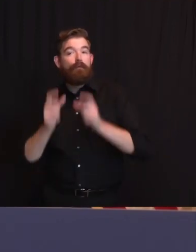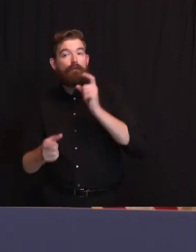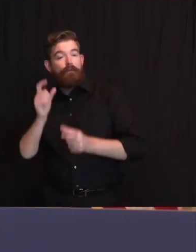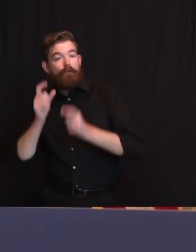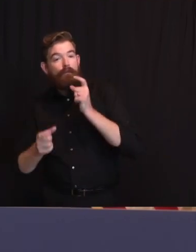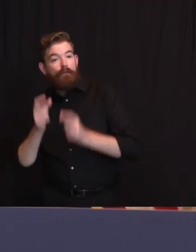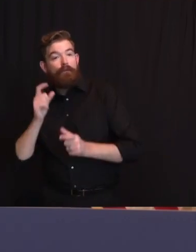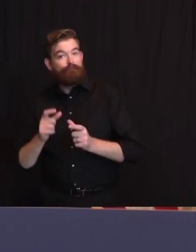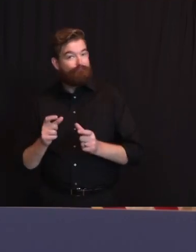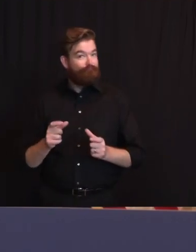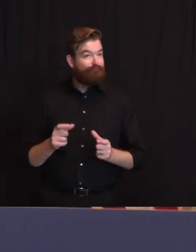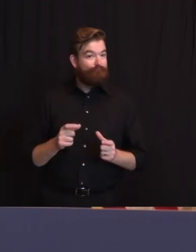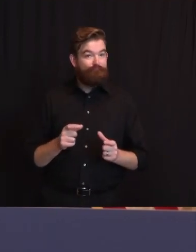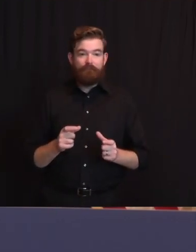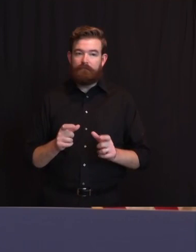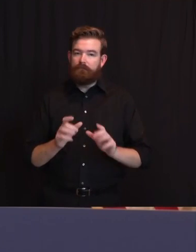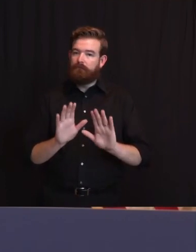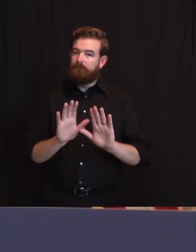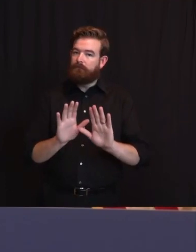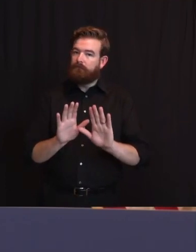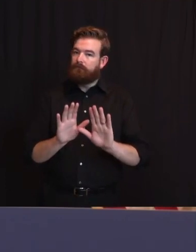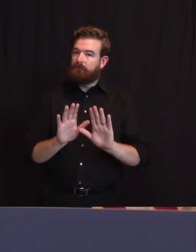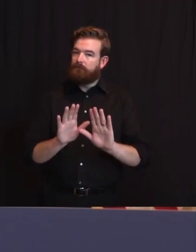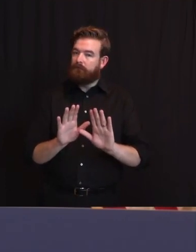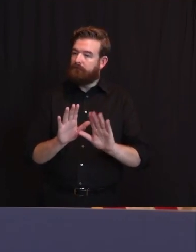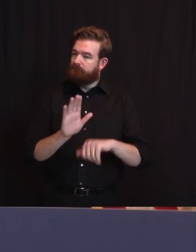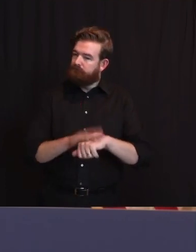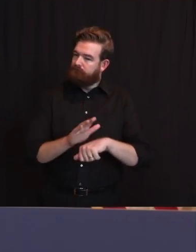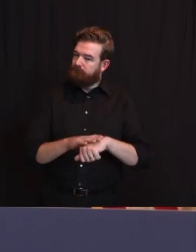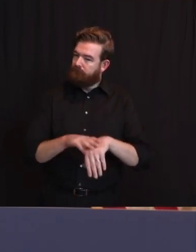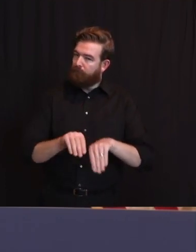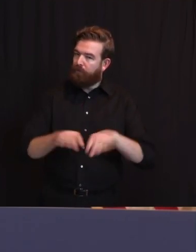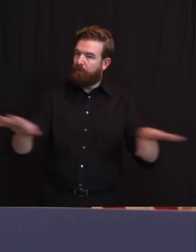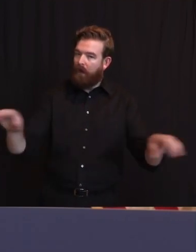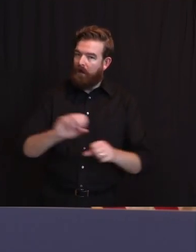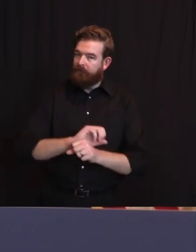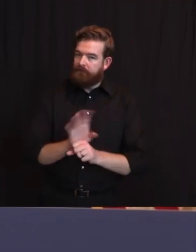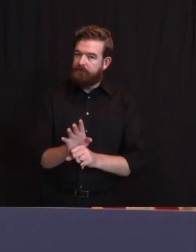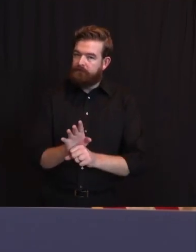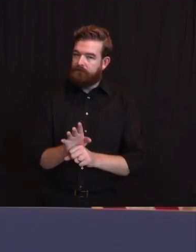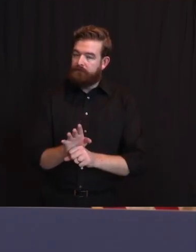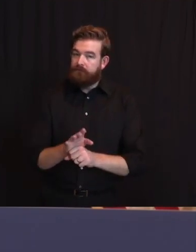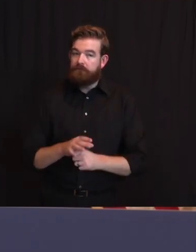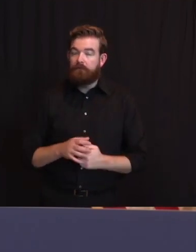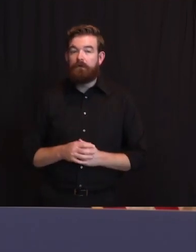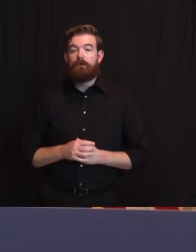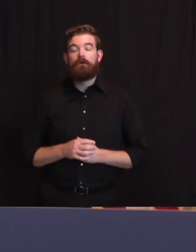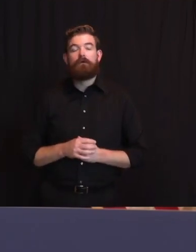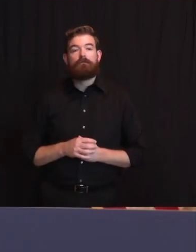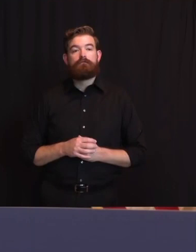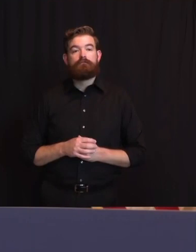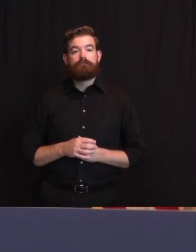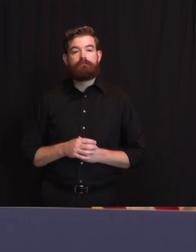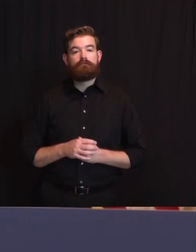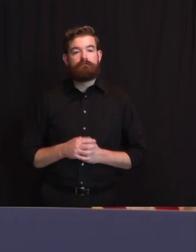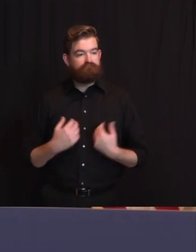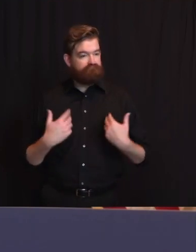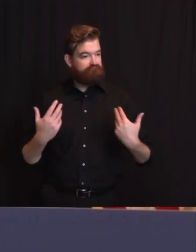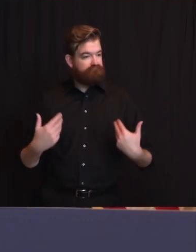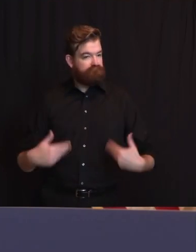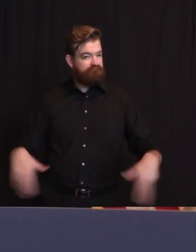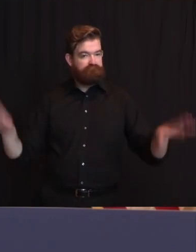deadly virus. Please do your part to stop COVID-19. That concludes my daily report. Have a safe